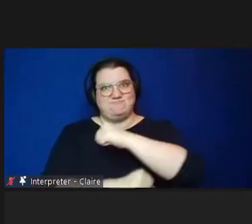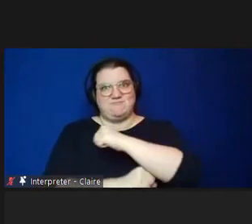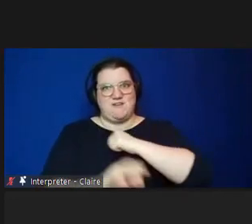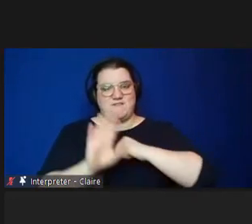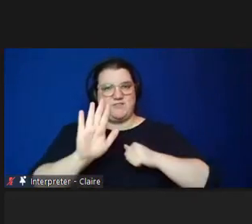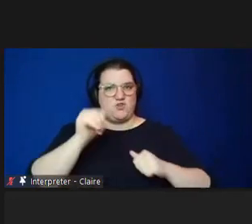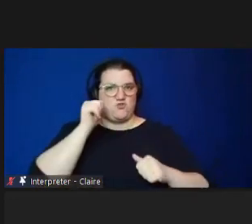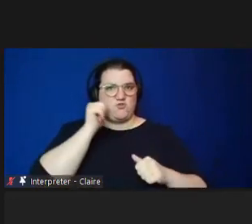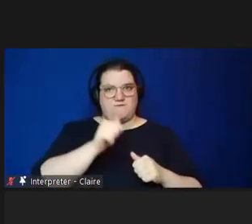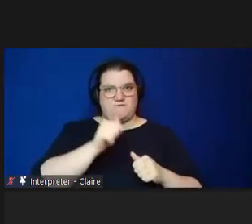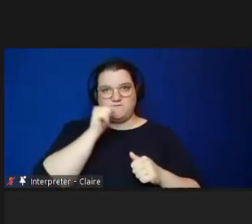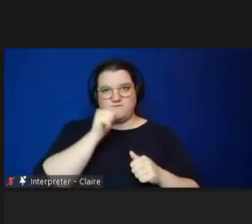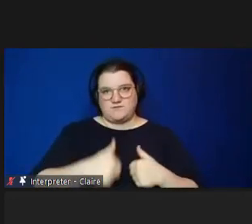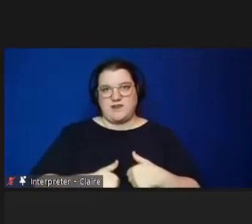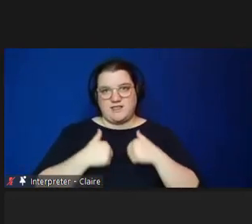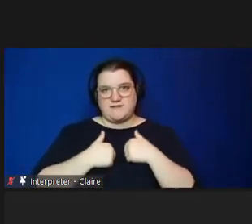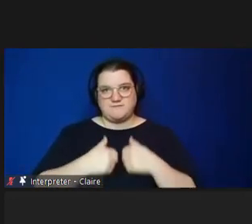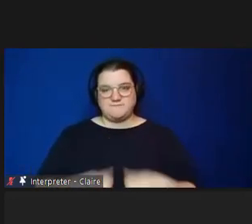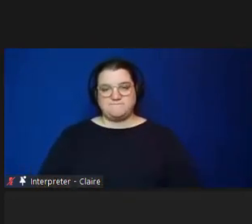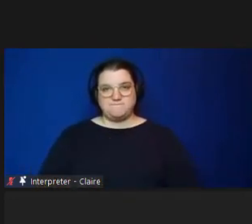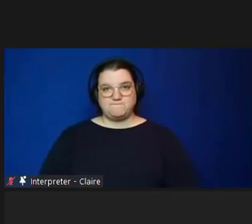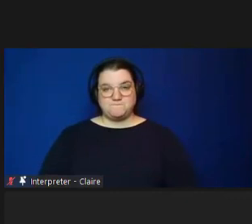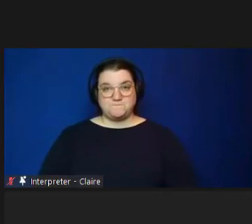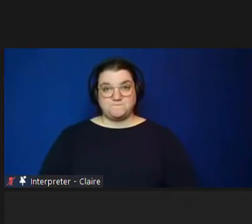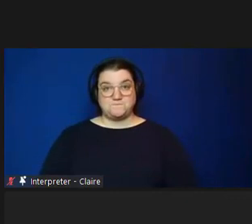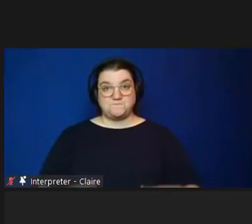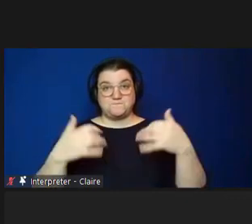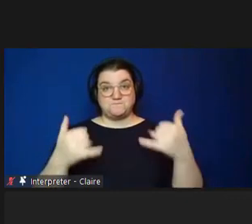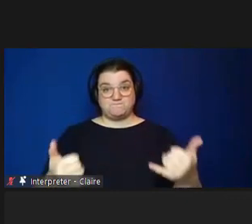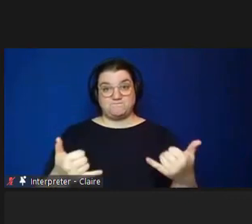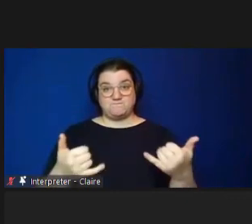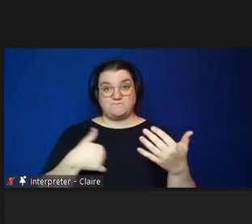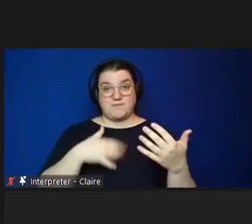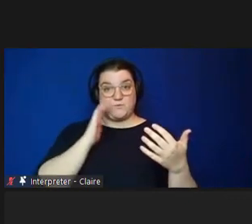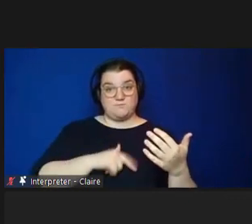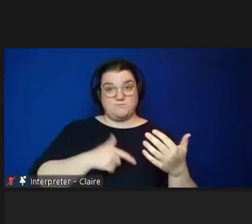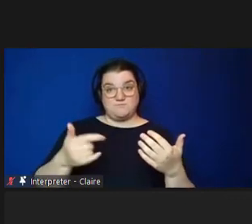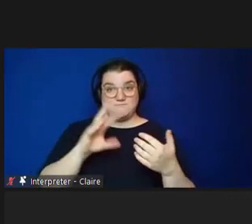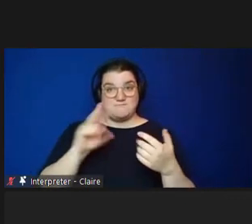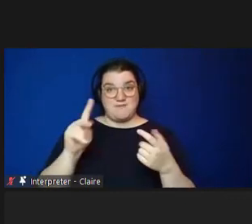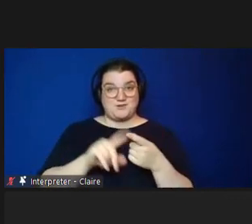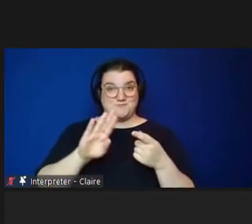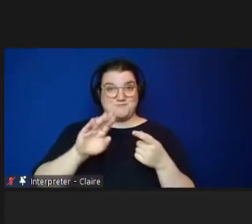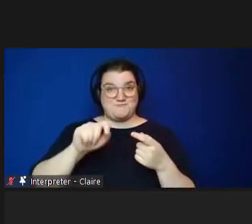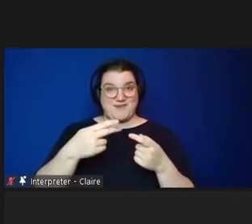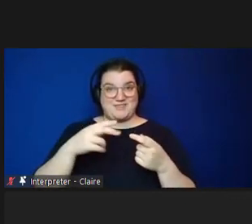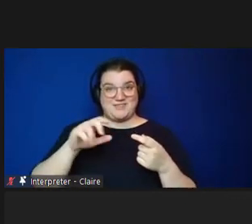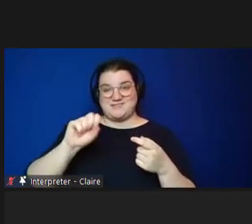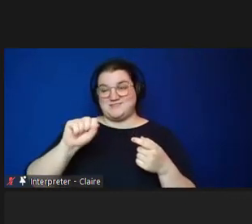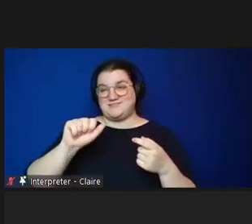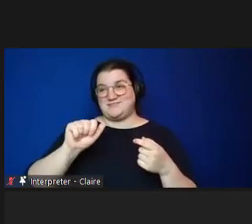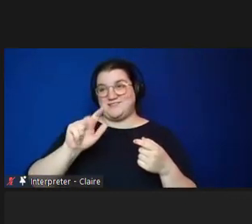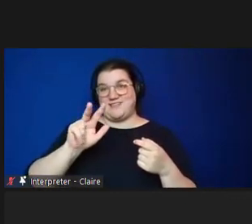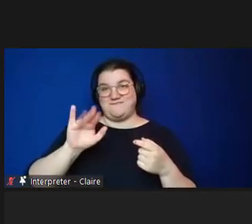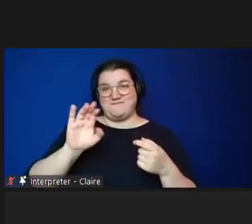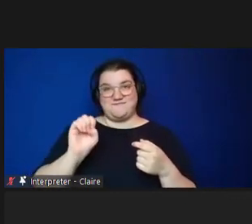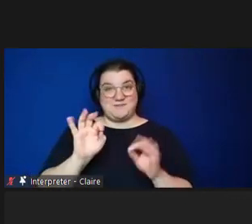lives. With that, I will take it back to Beth Salvi. Thank you.